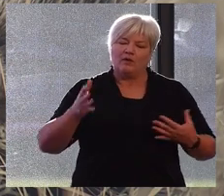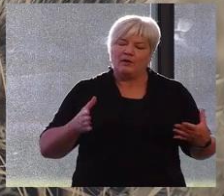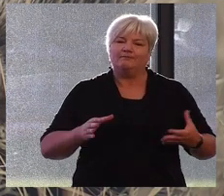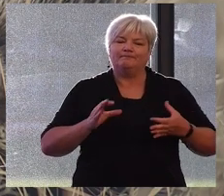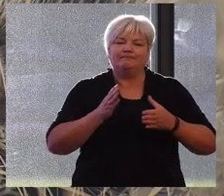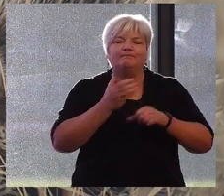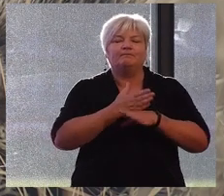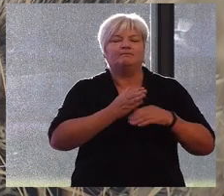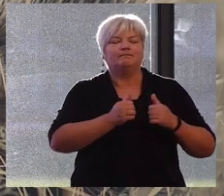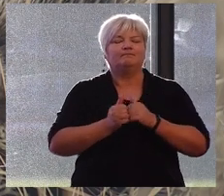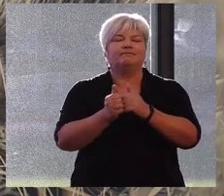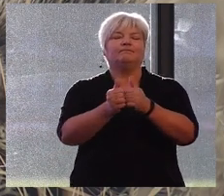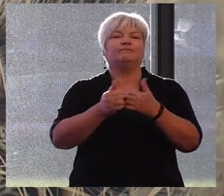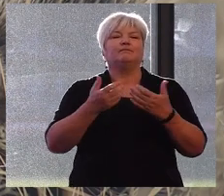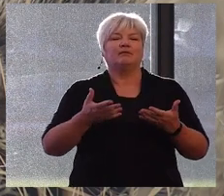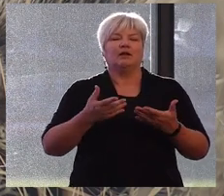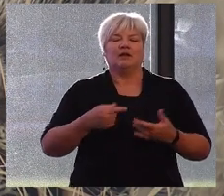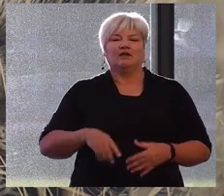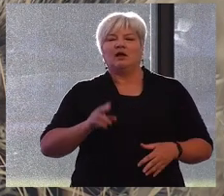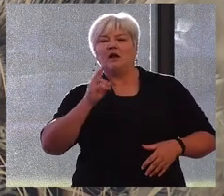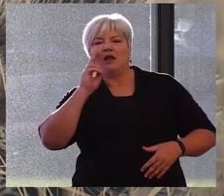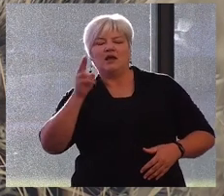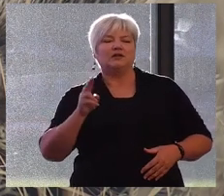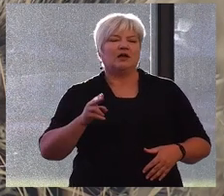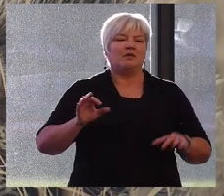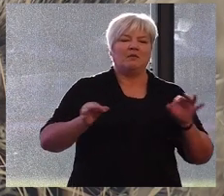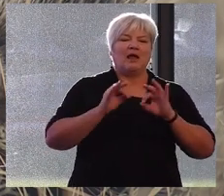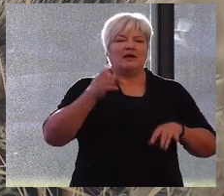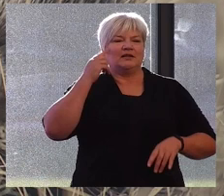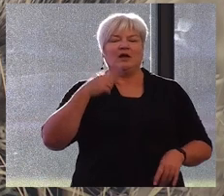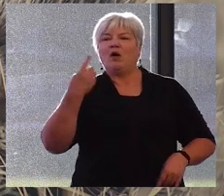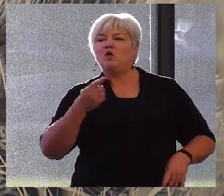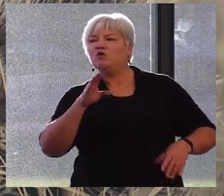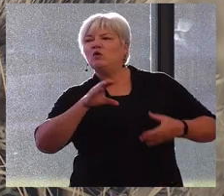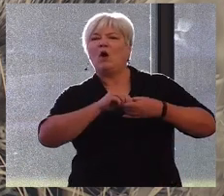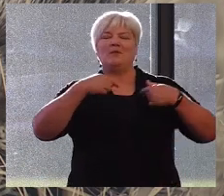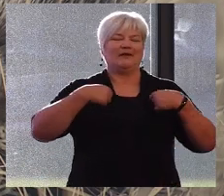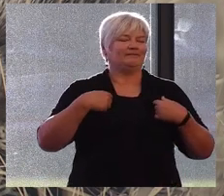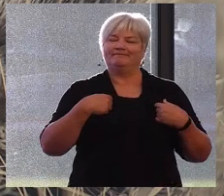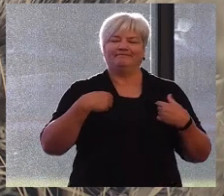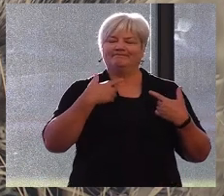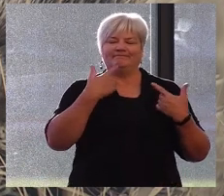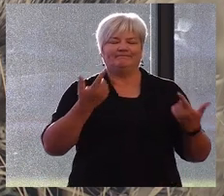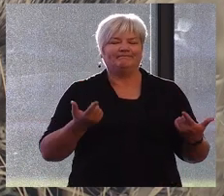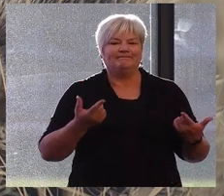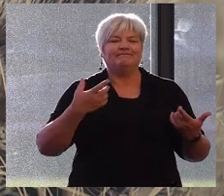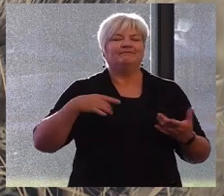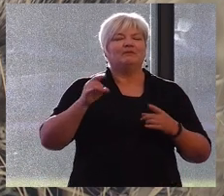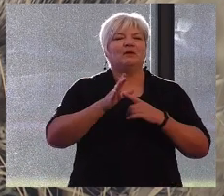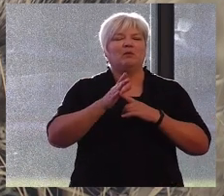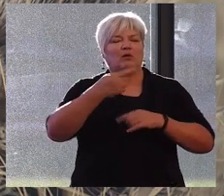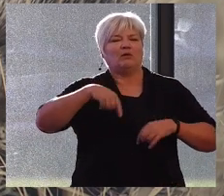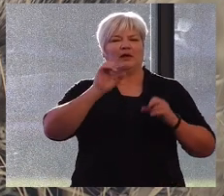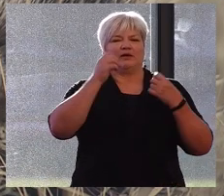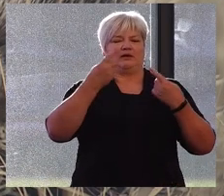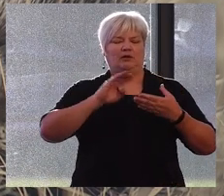and biodiversity doesn't distinguish land tenure. It's also our responsibility in government to support the community in understanding what